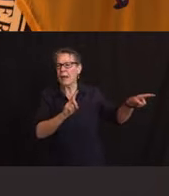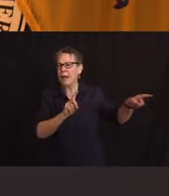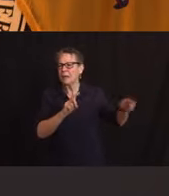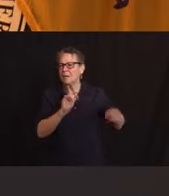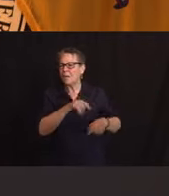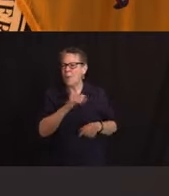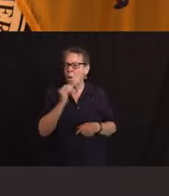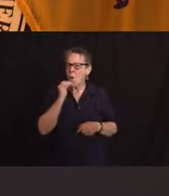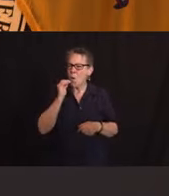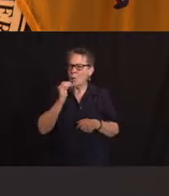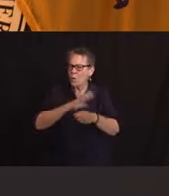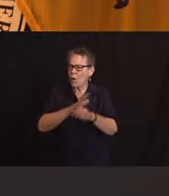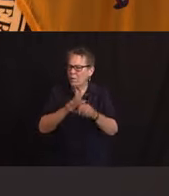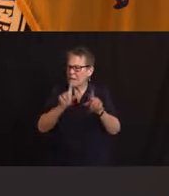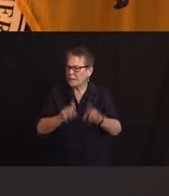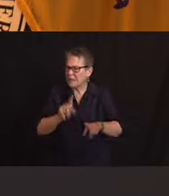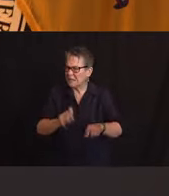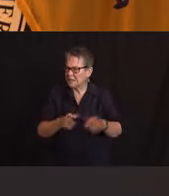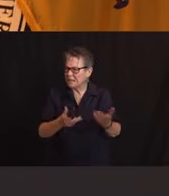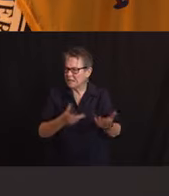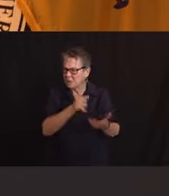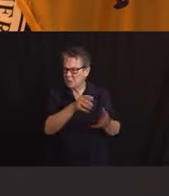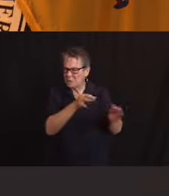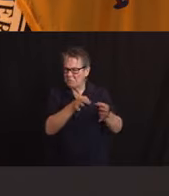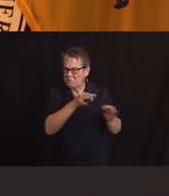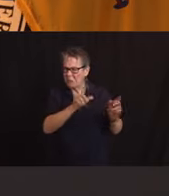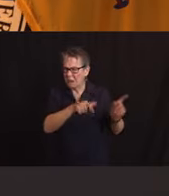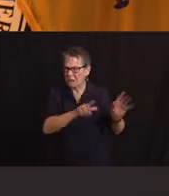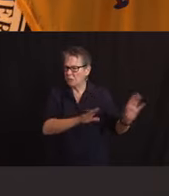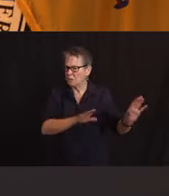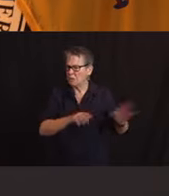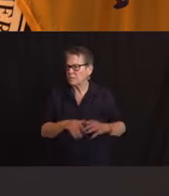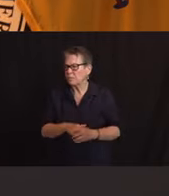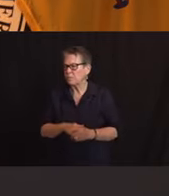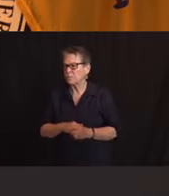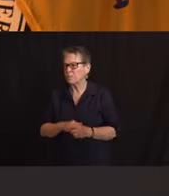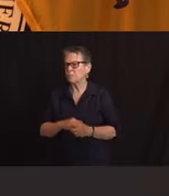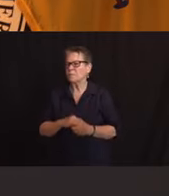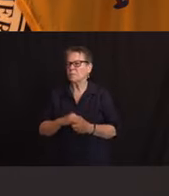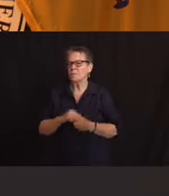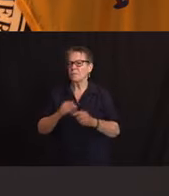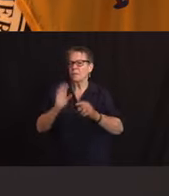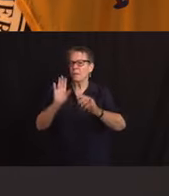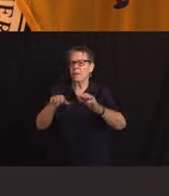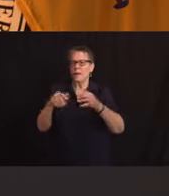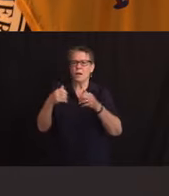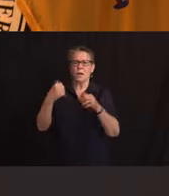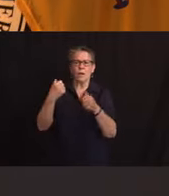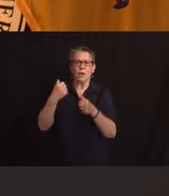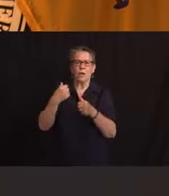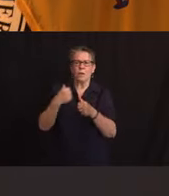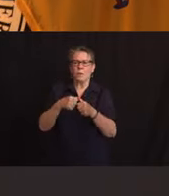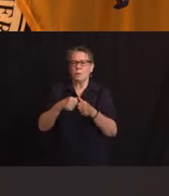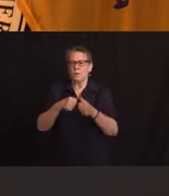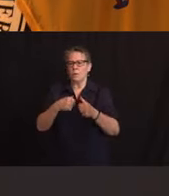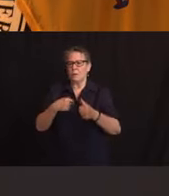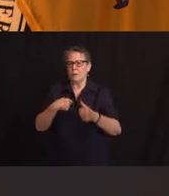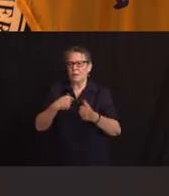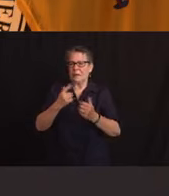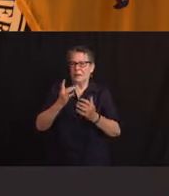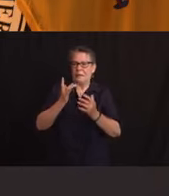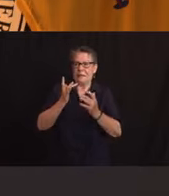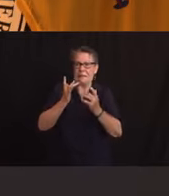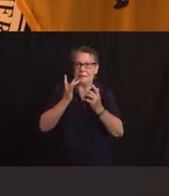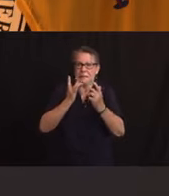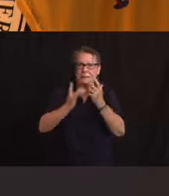but this is something, we haven't said this in a while, but early on, I remember when we were desperate to get testing capacity up, we predicted, I